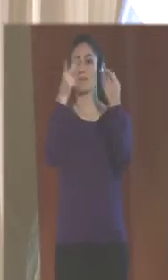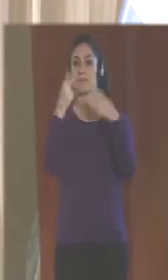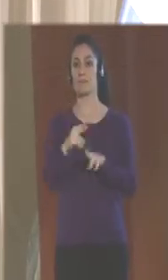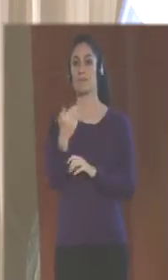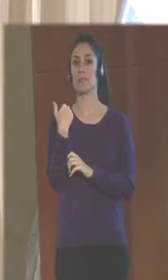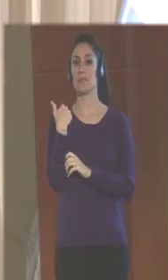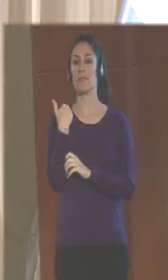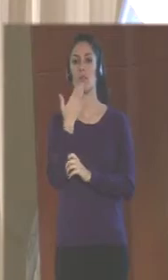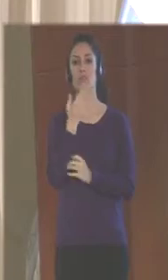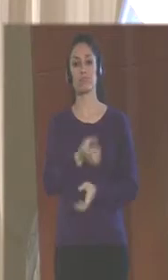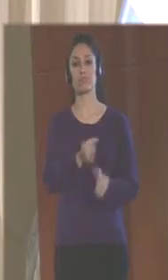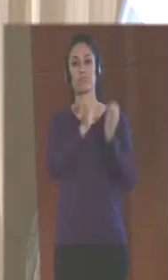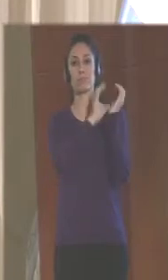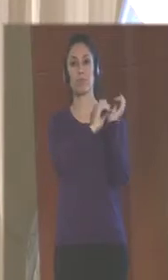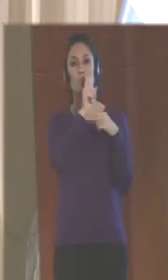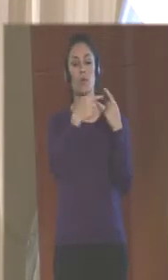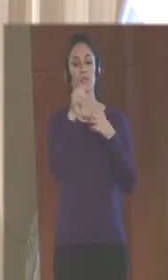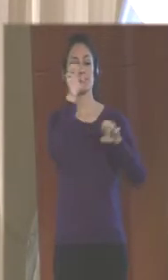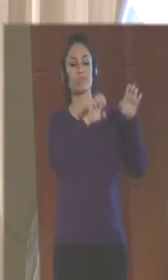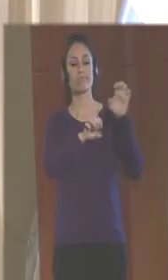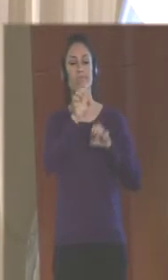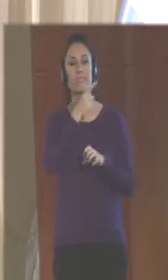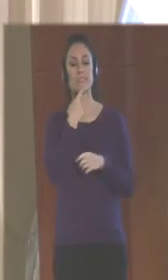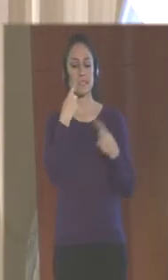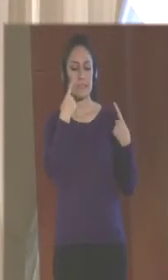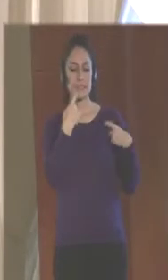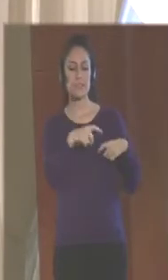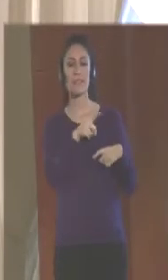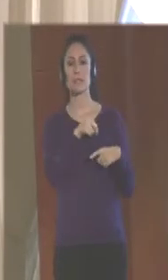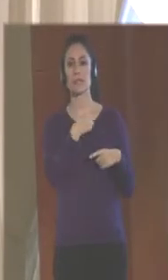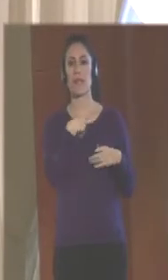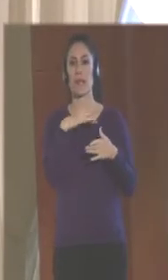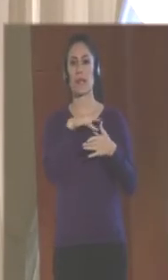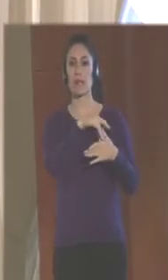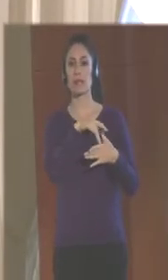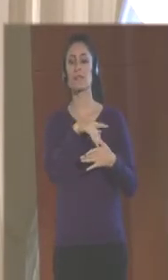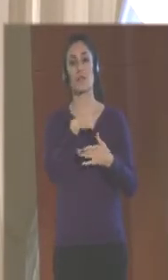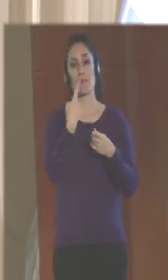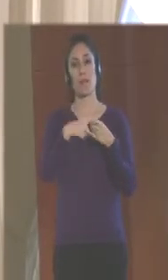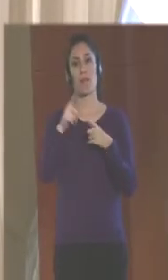does provide for the mandatory